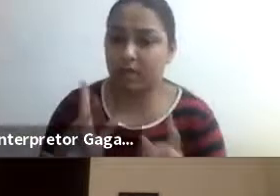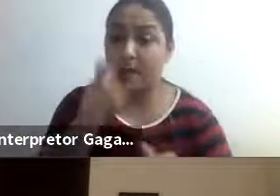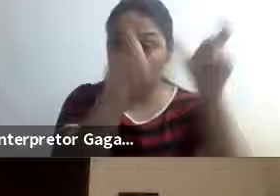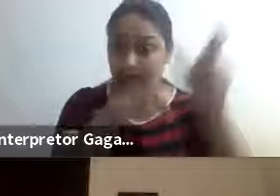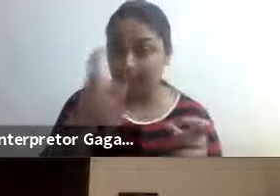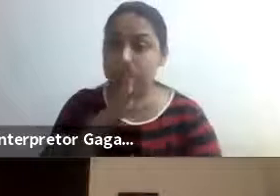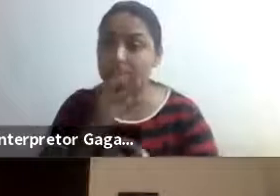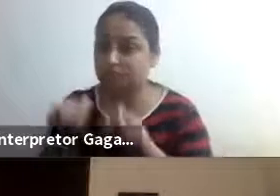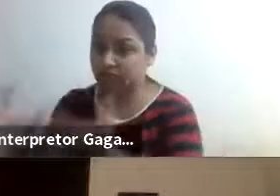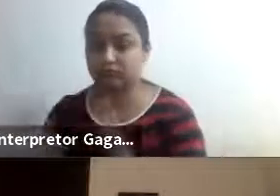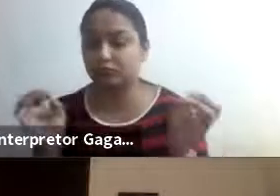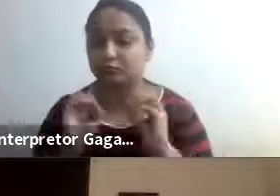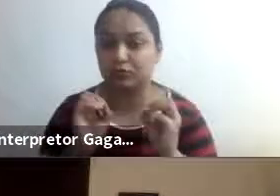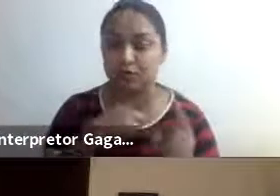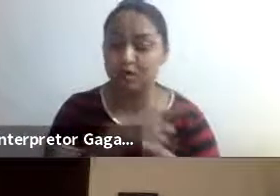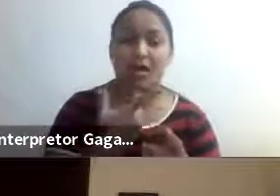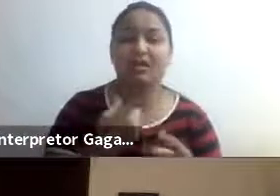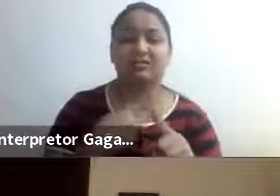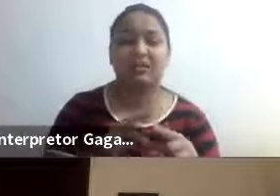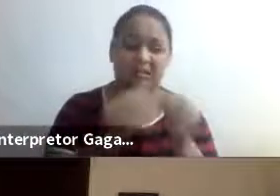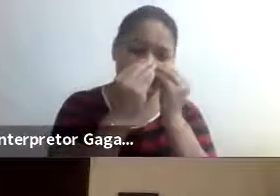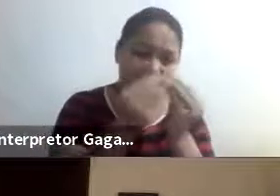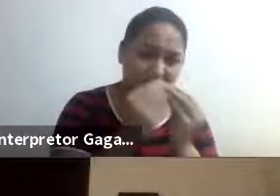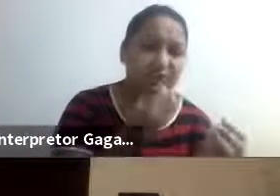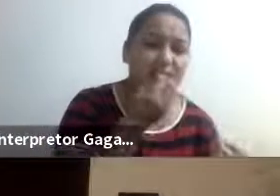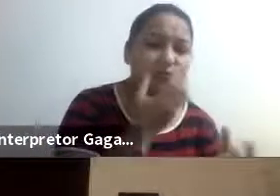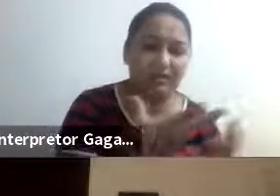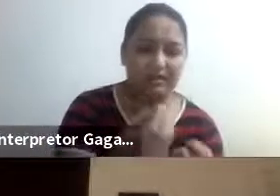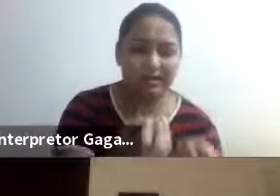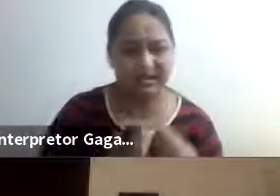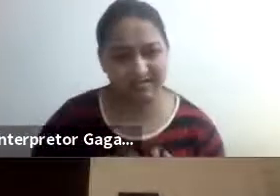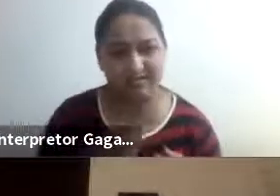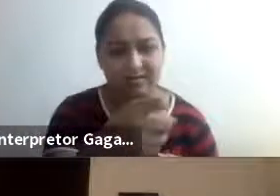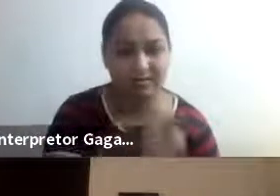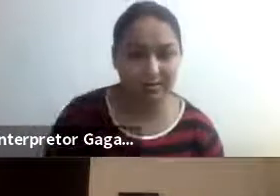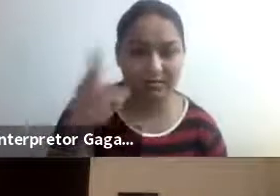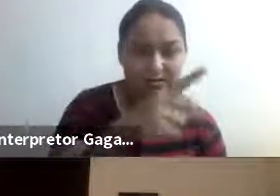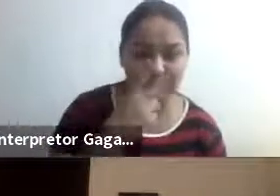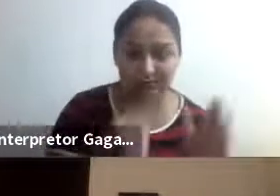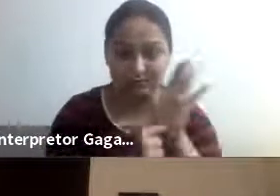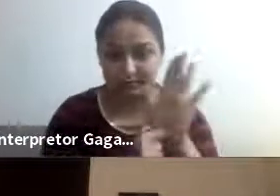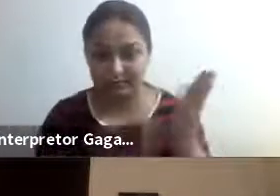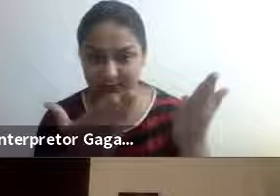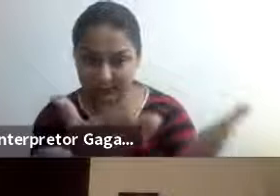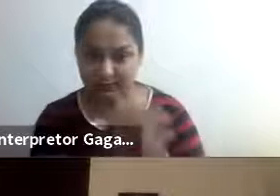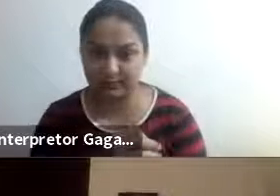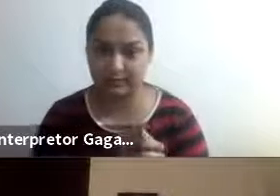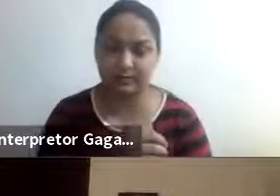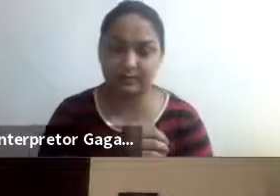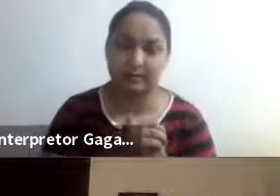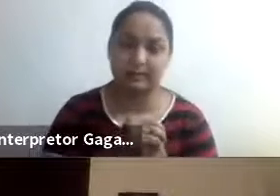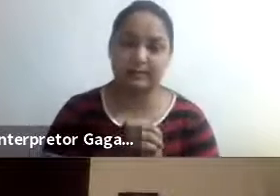to make ends meet. Sometimes they would collect mahua flowers. Here you can see it depicted in the top left corner where my cursor